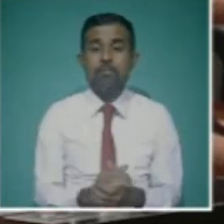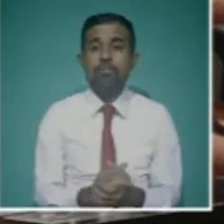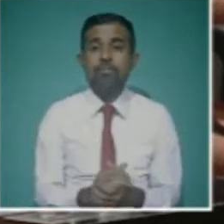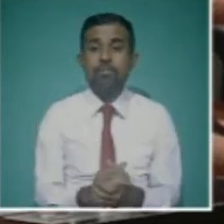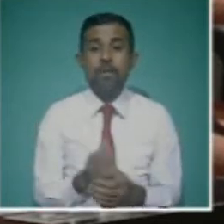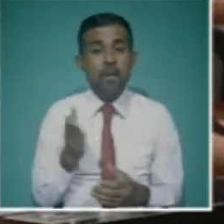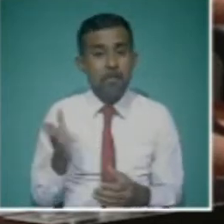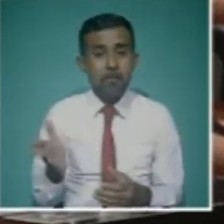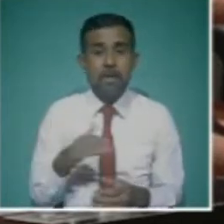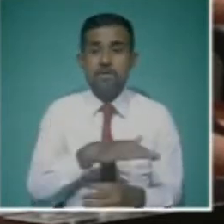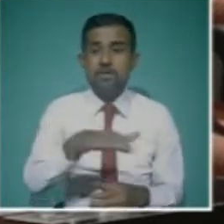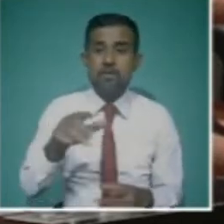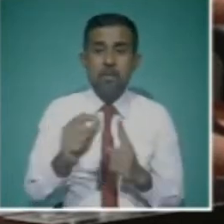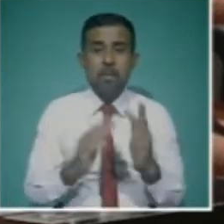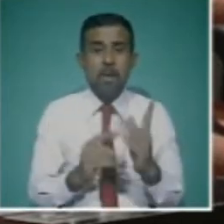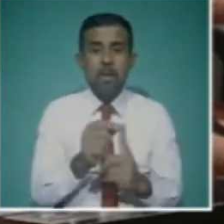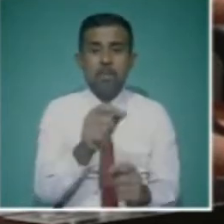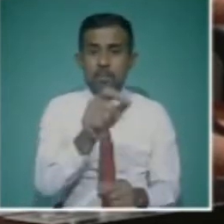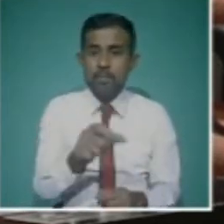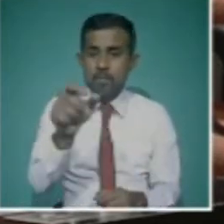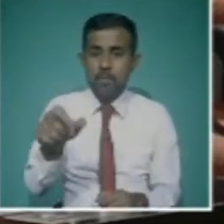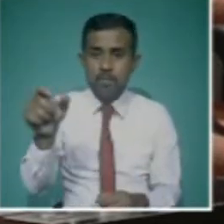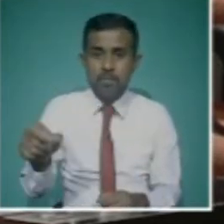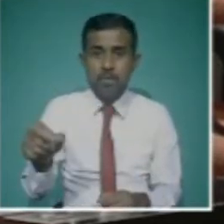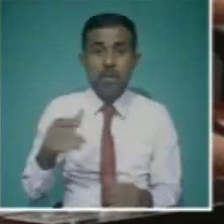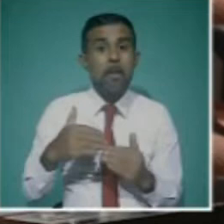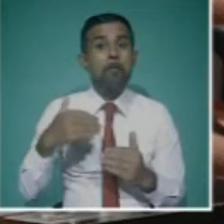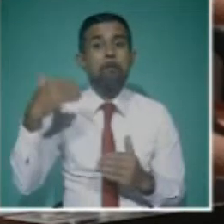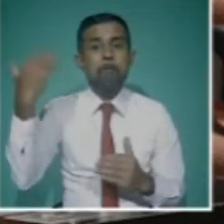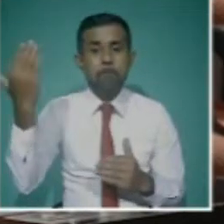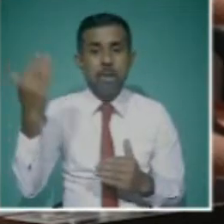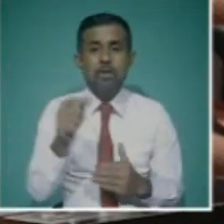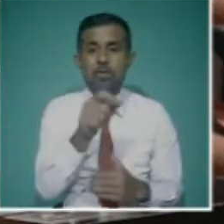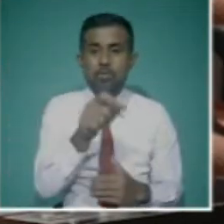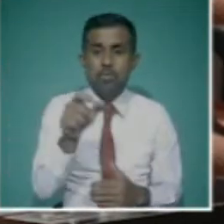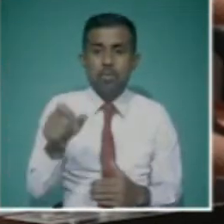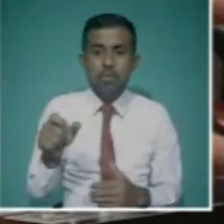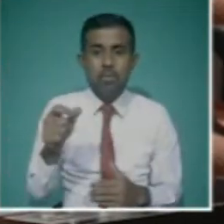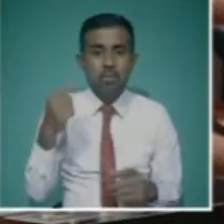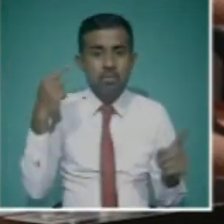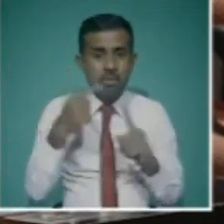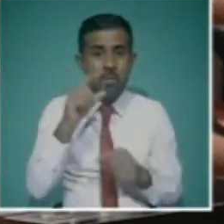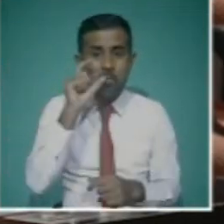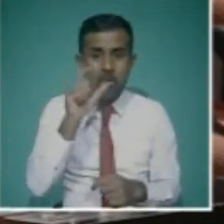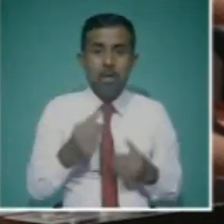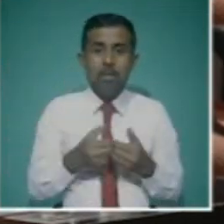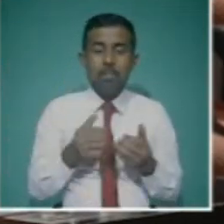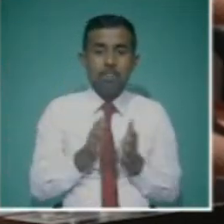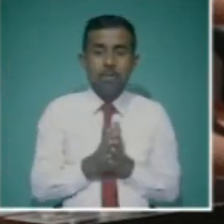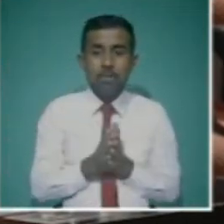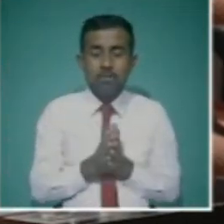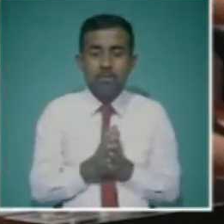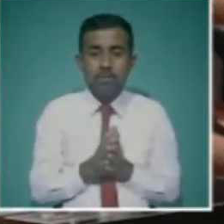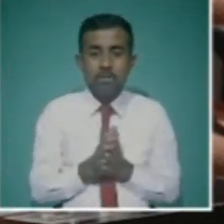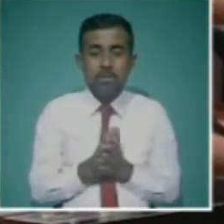outside, must look back and do some soul searching and ask if 14 years after the end